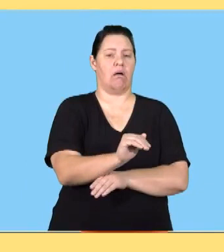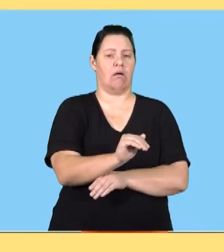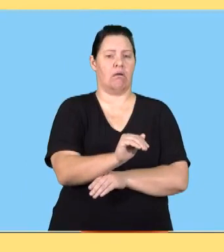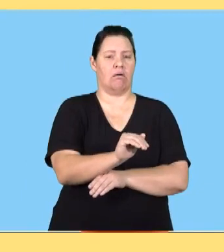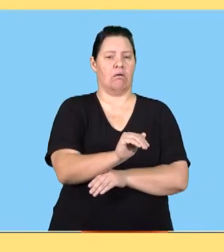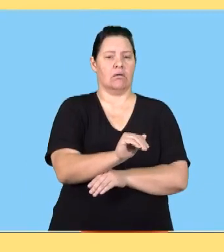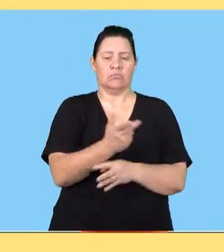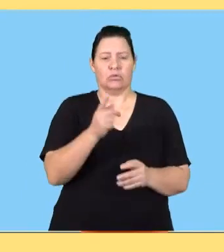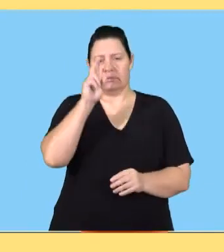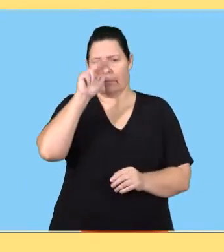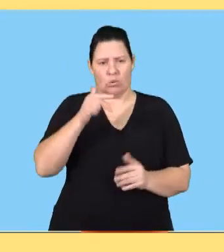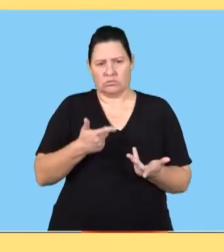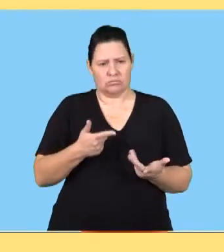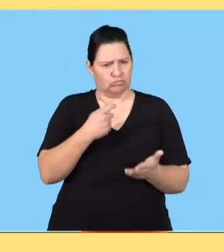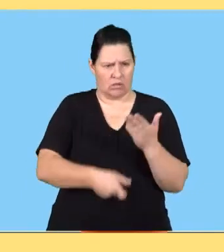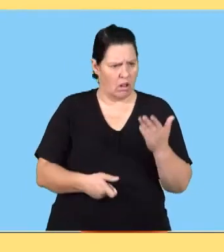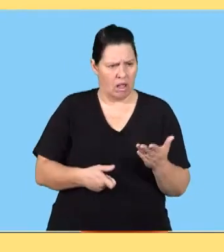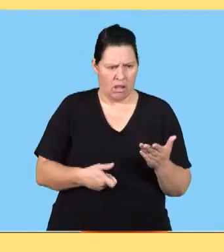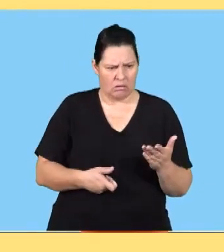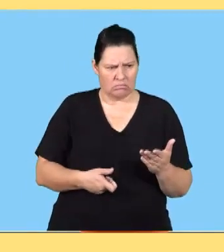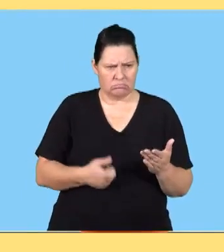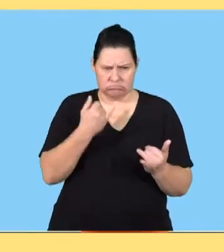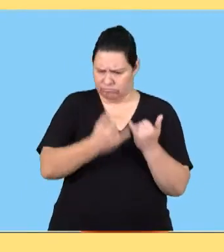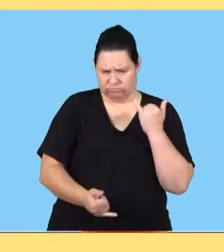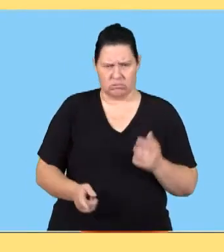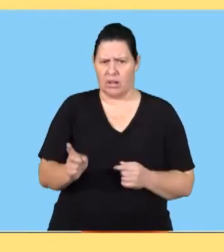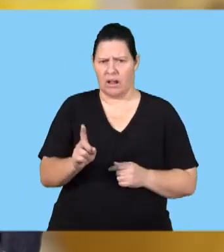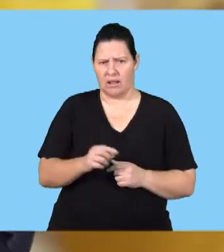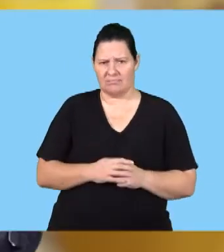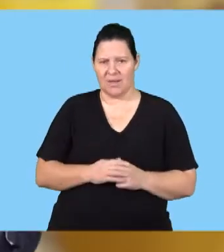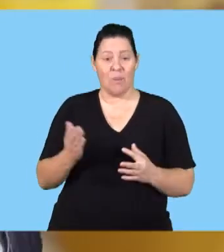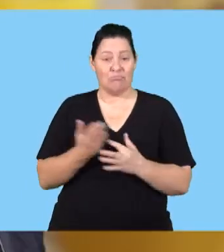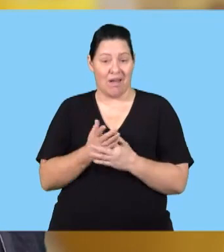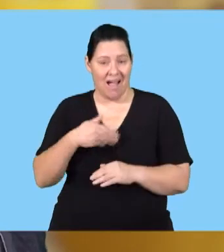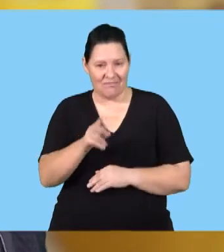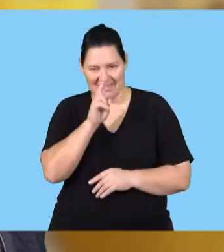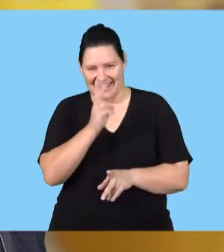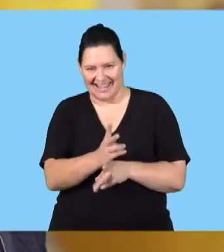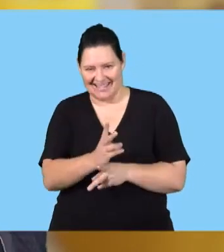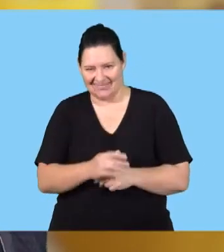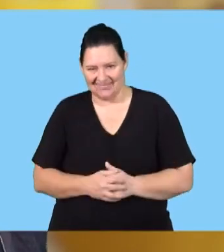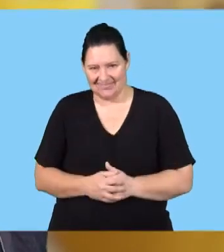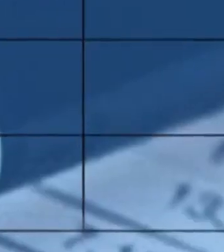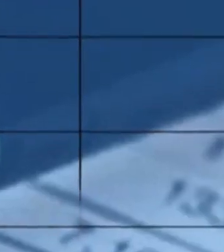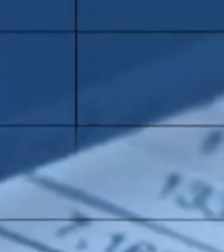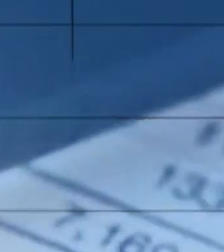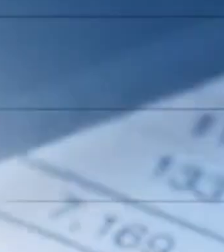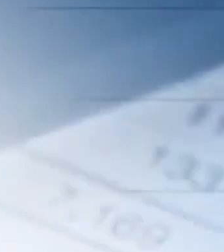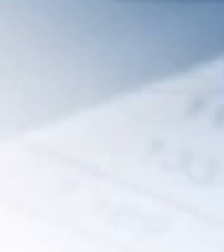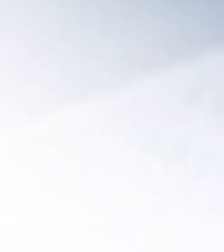more than what you were supposed to have been charged. Dear learners, I'm going to see you immediately after the short break.